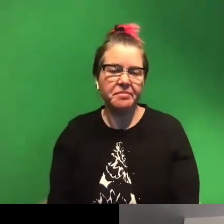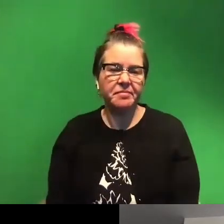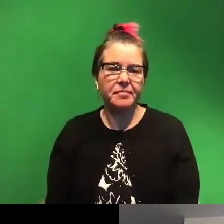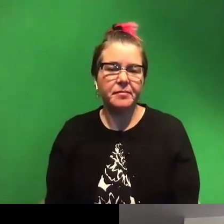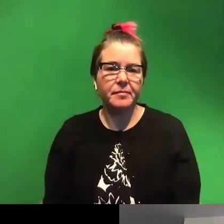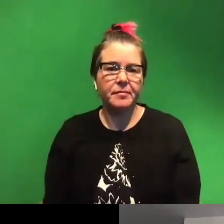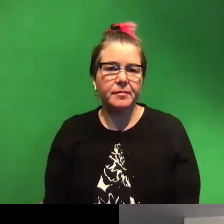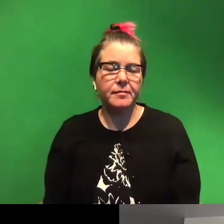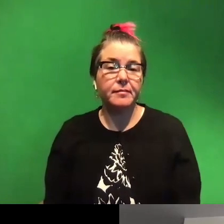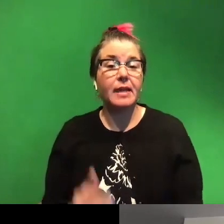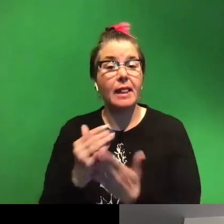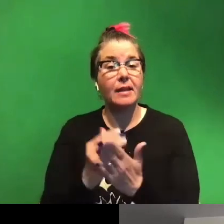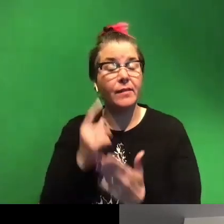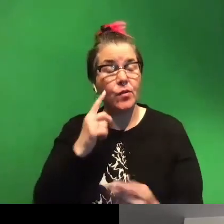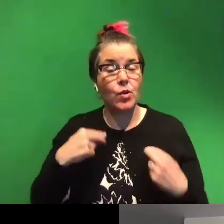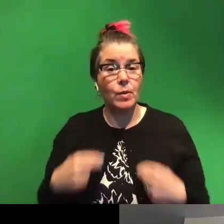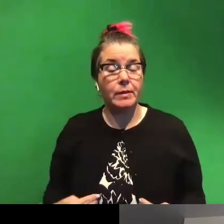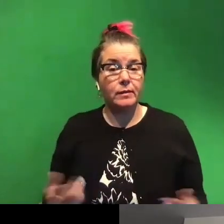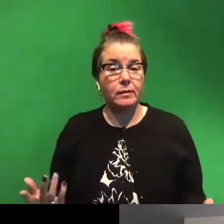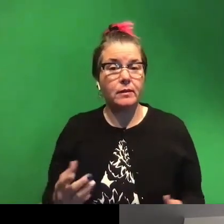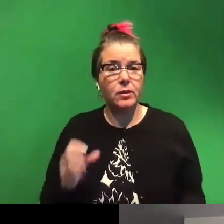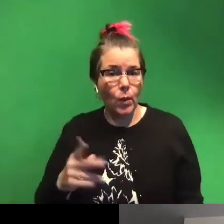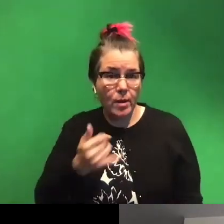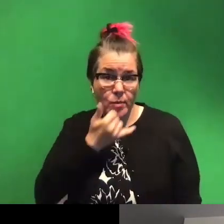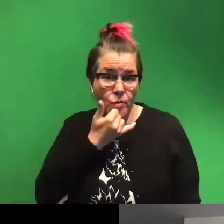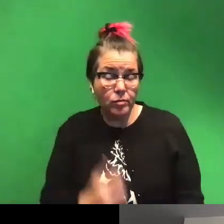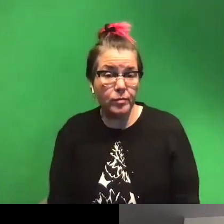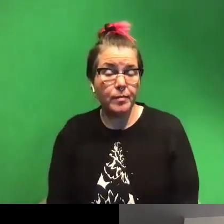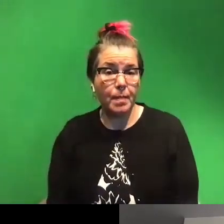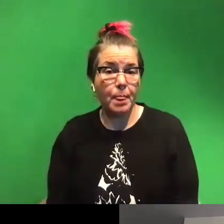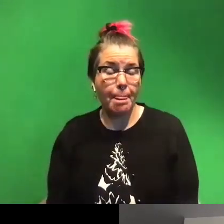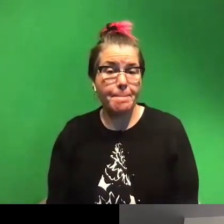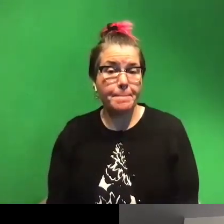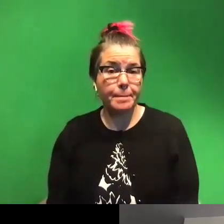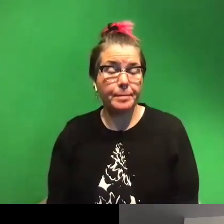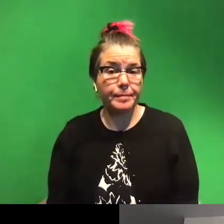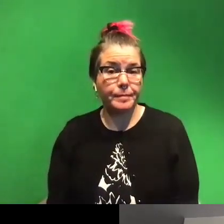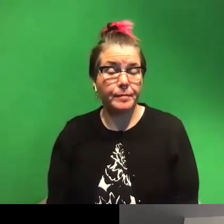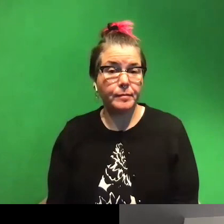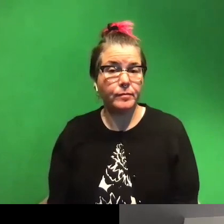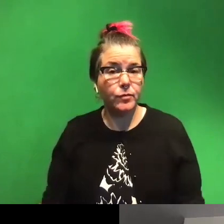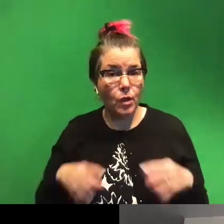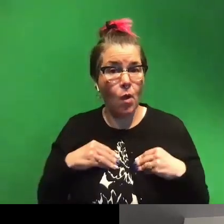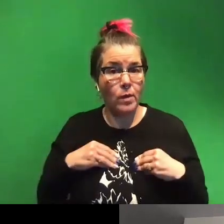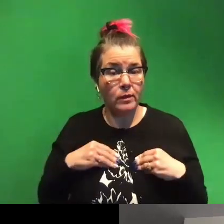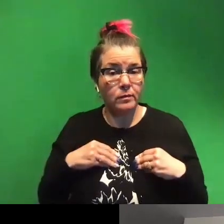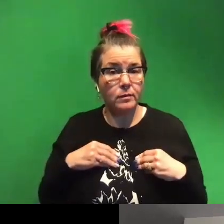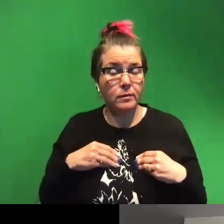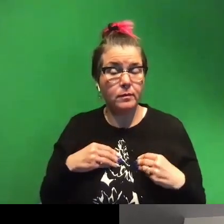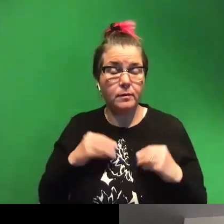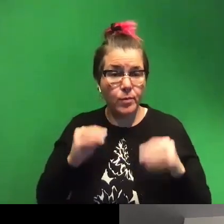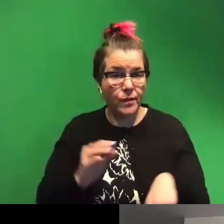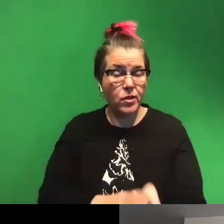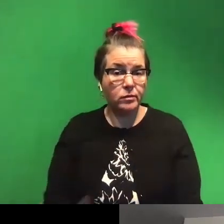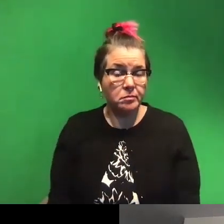I think the lesson for humanity is that like it's okay to be wrong. Just like own it and move on and